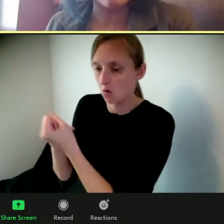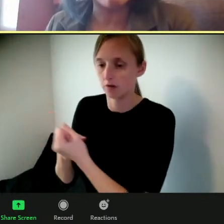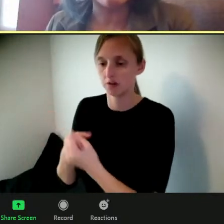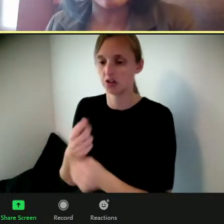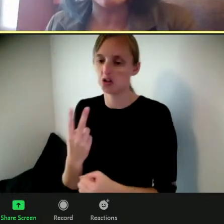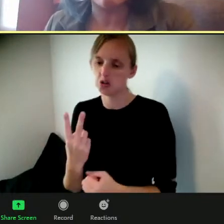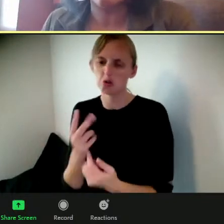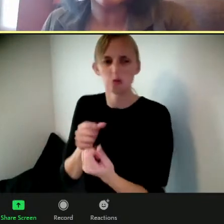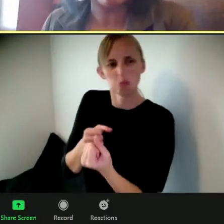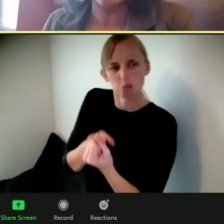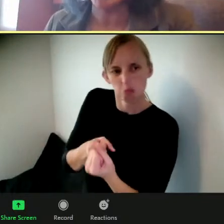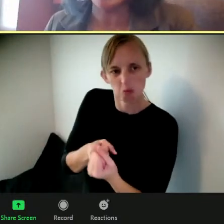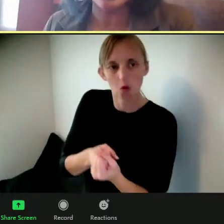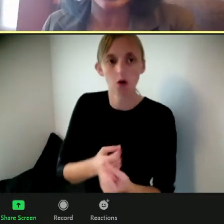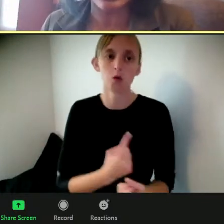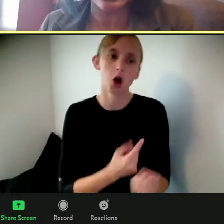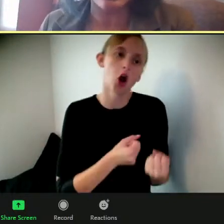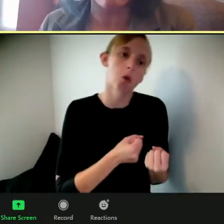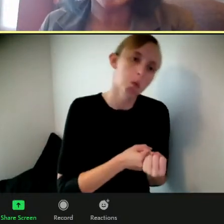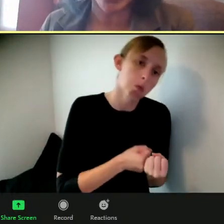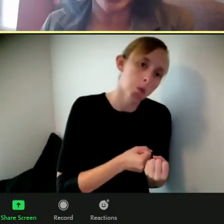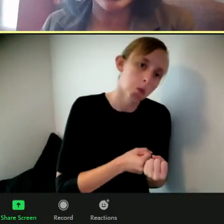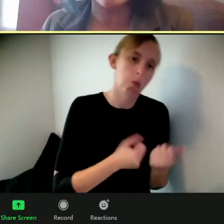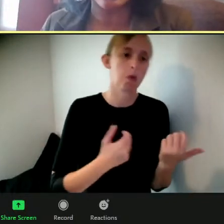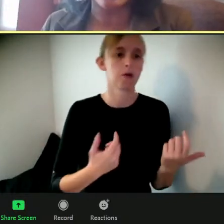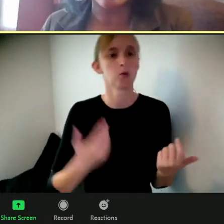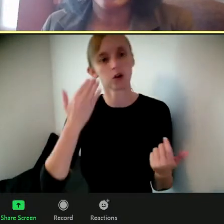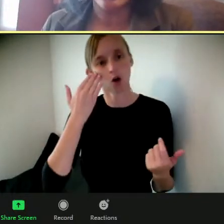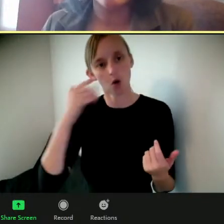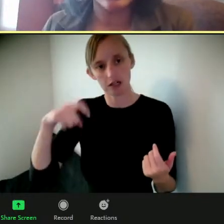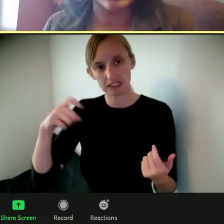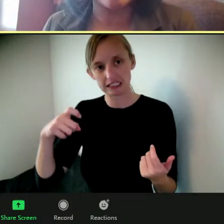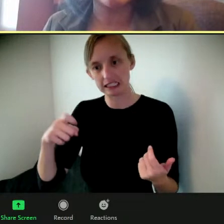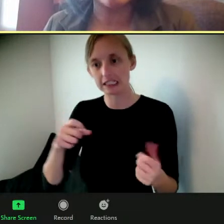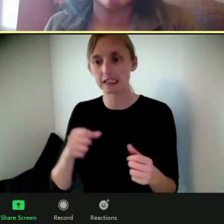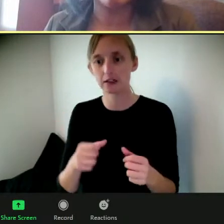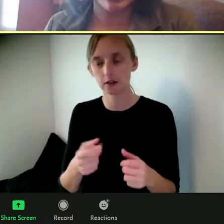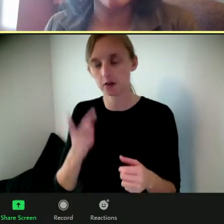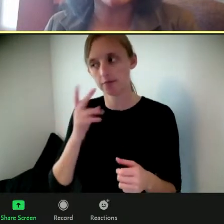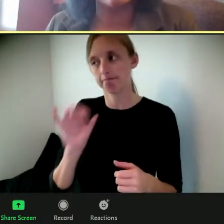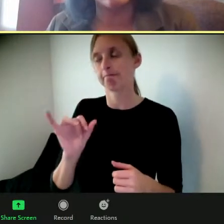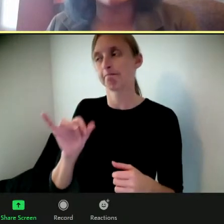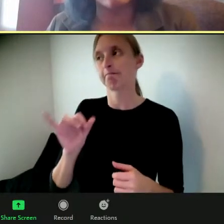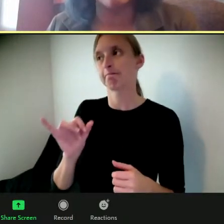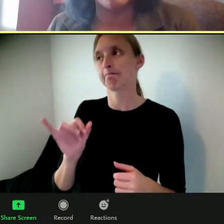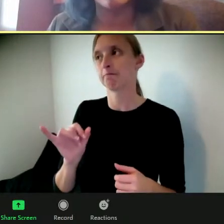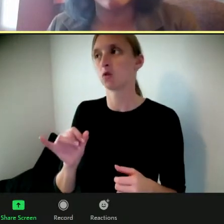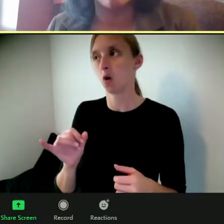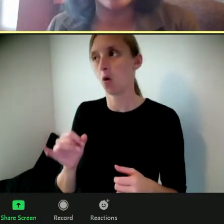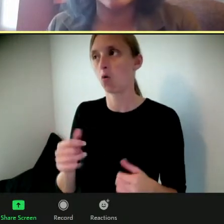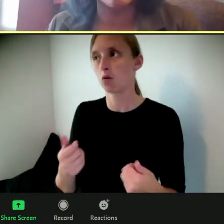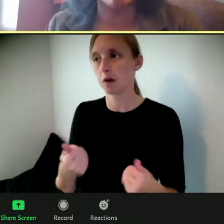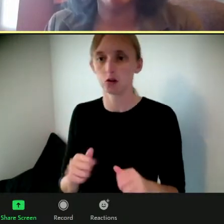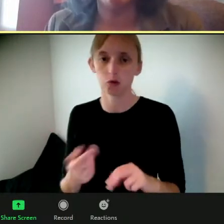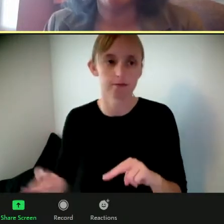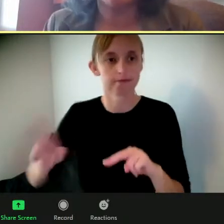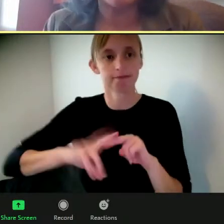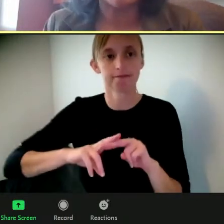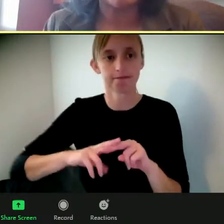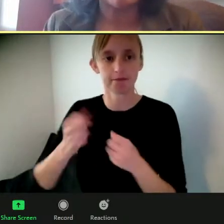grow and develop for us. We know that it's a need. We saw it as a need, and it's an area that we've gone to the next level within our